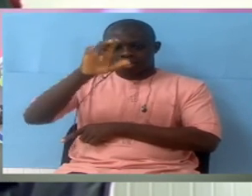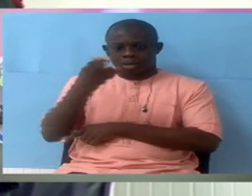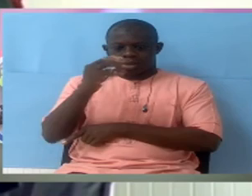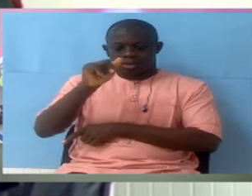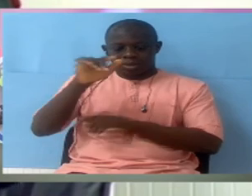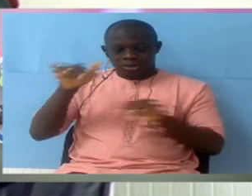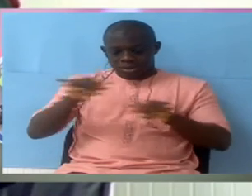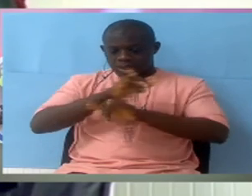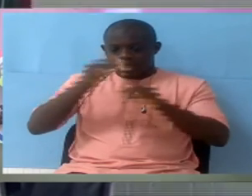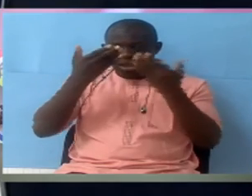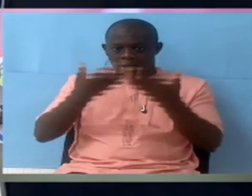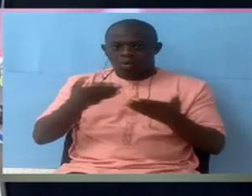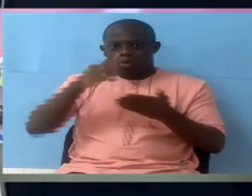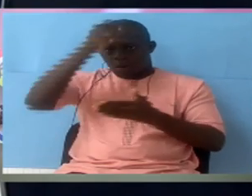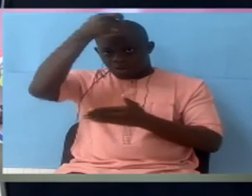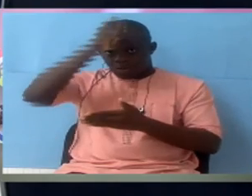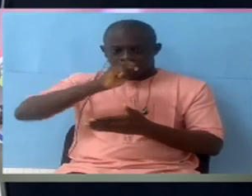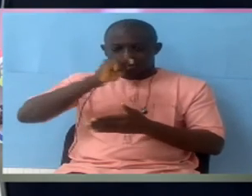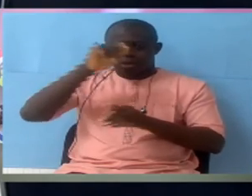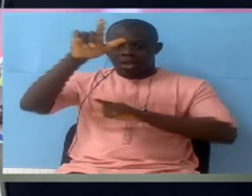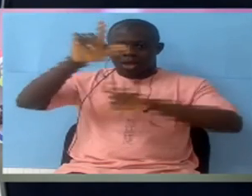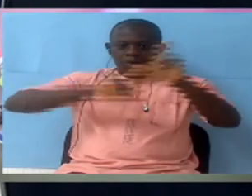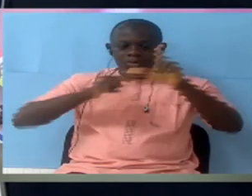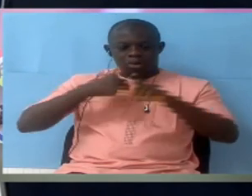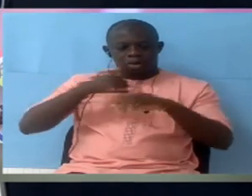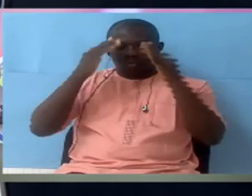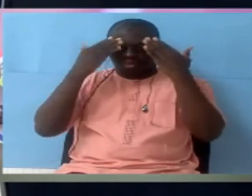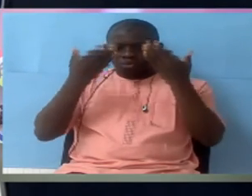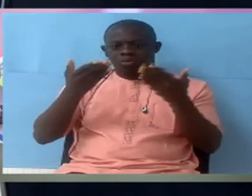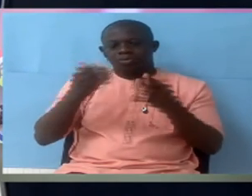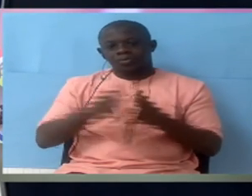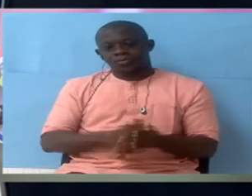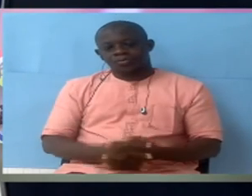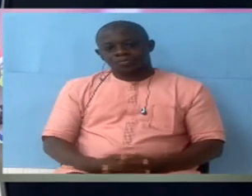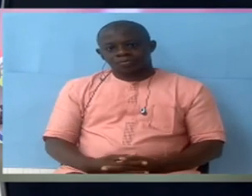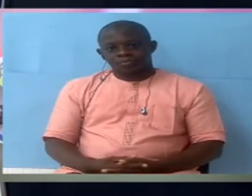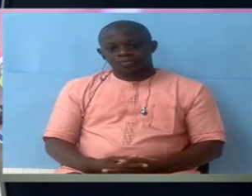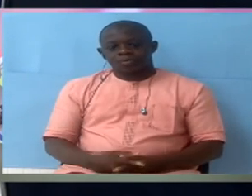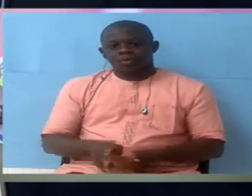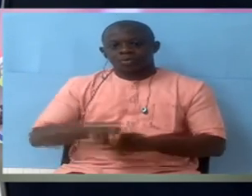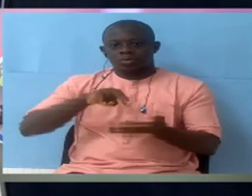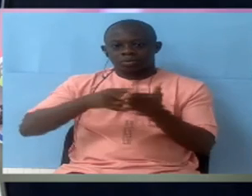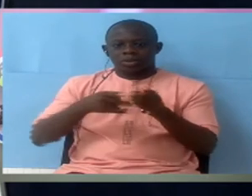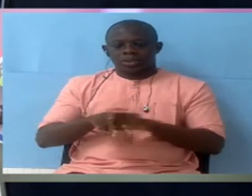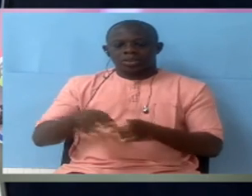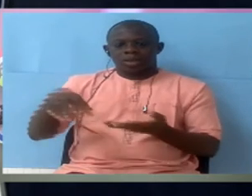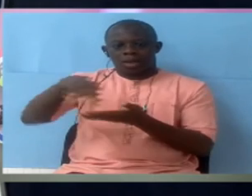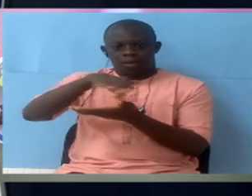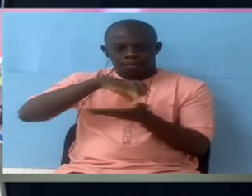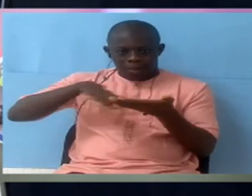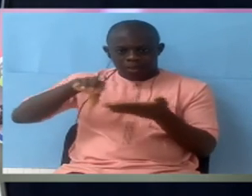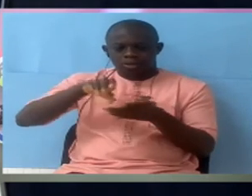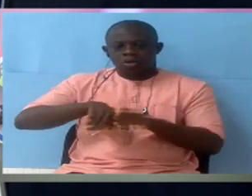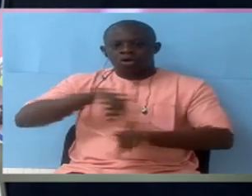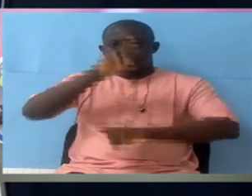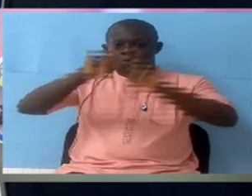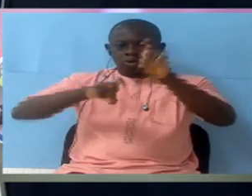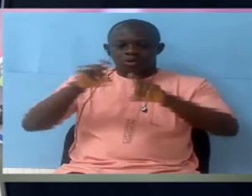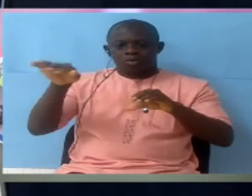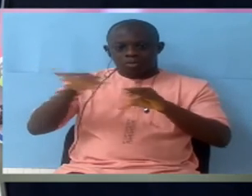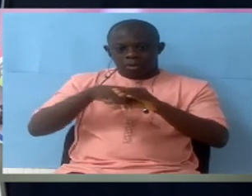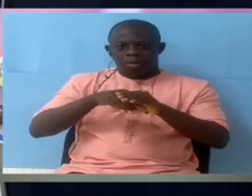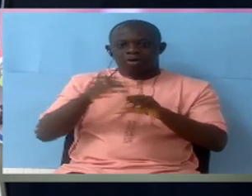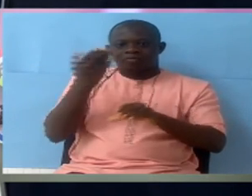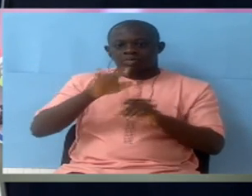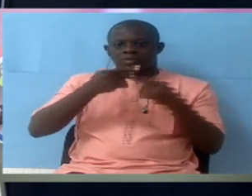Mom be legi police la de way xawma ban ma xama la yore. So this was a mixed panel of people from the